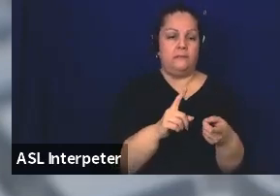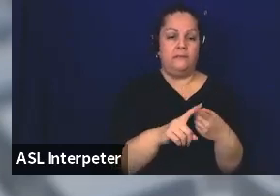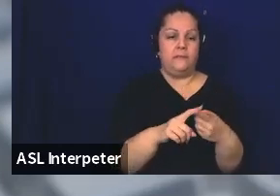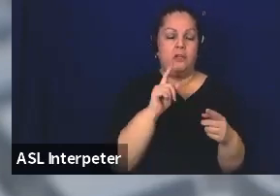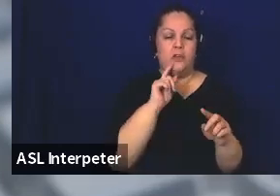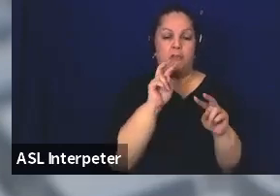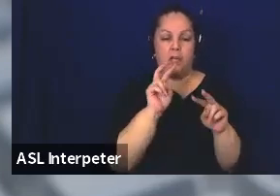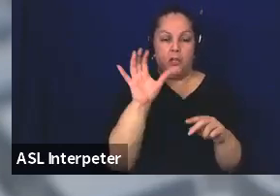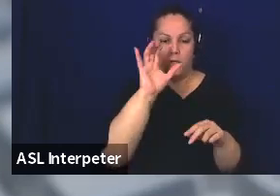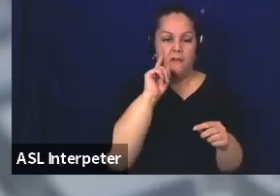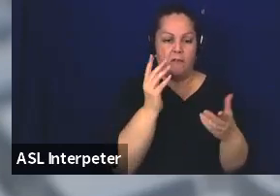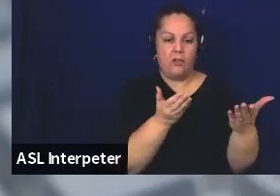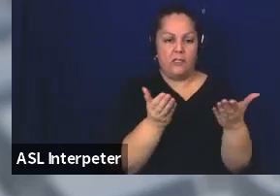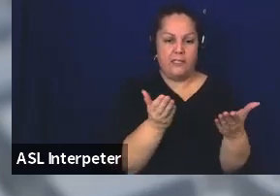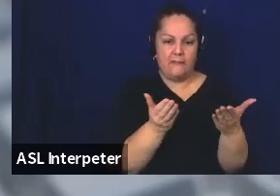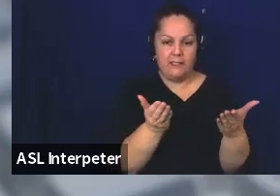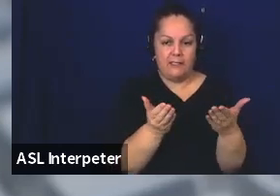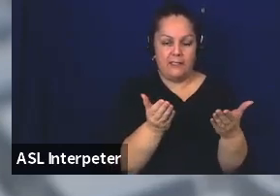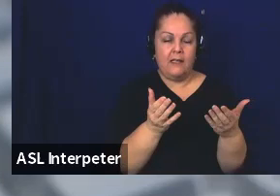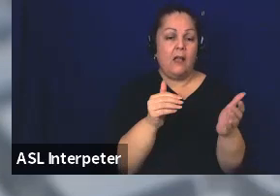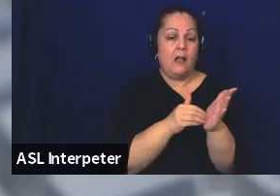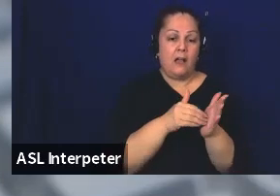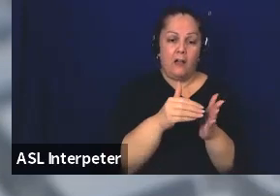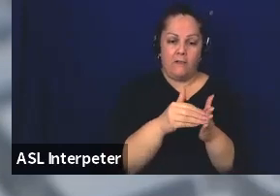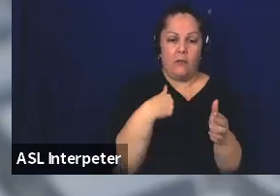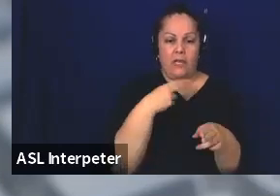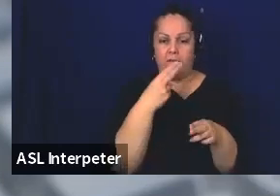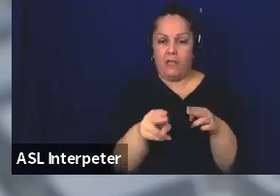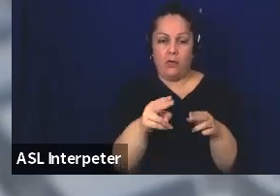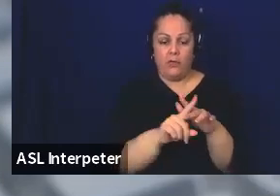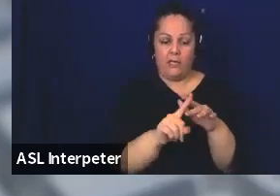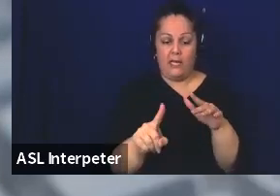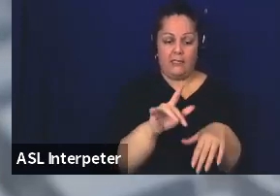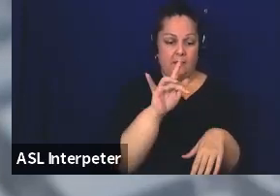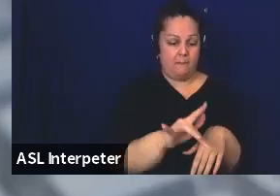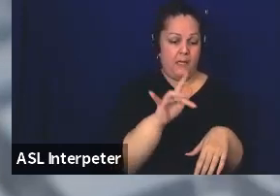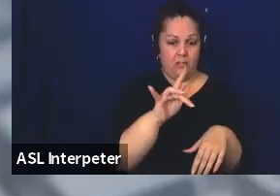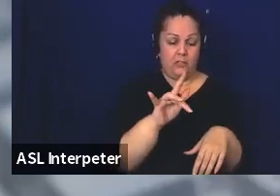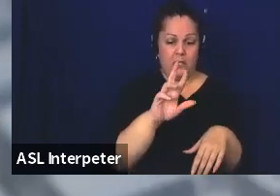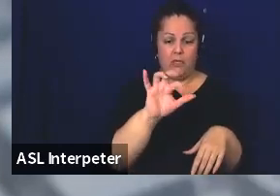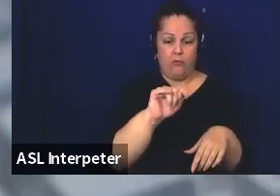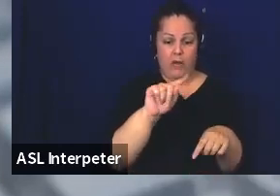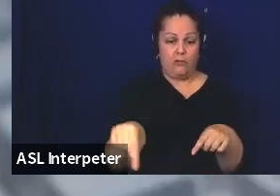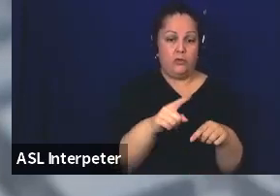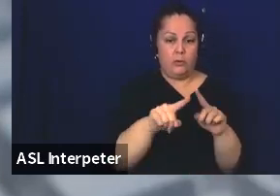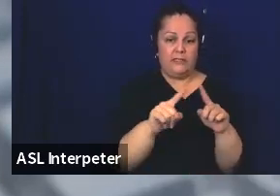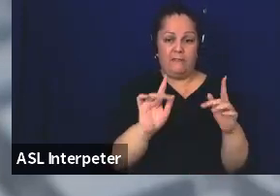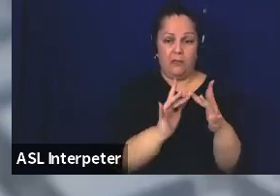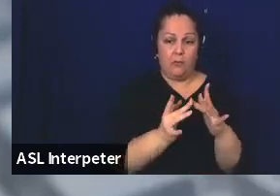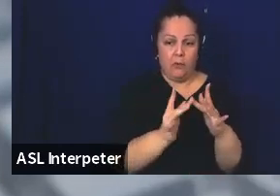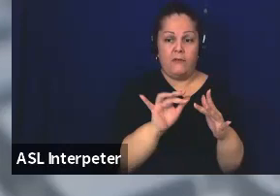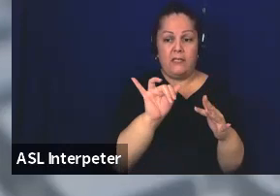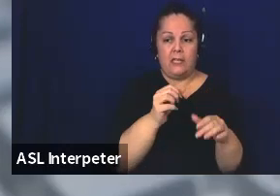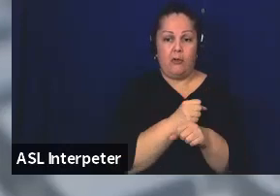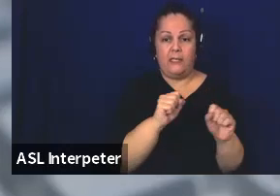looking for services, a lot of times we have a quick exit button that reroutes to a different website that would be safe